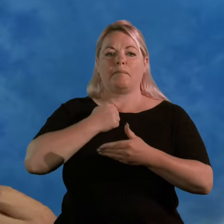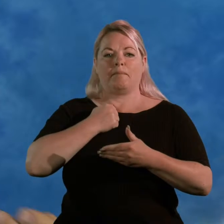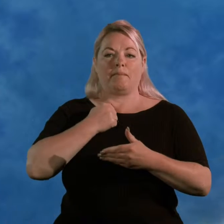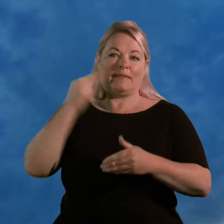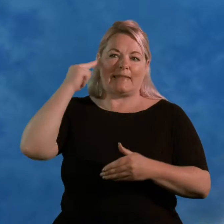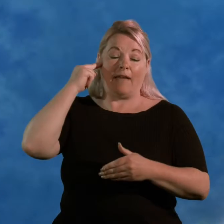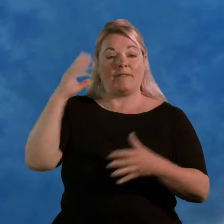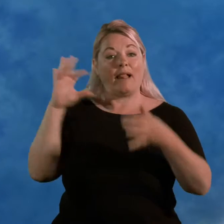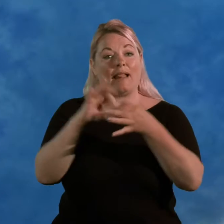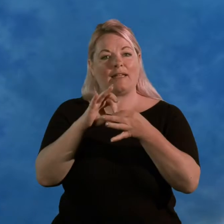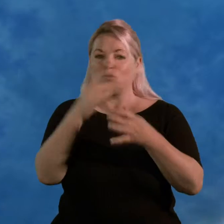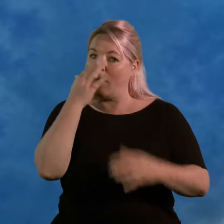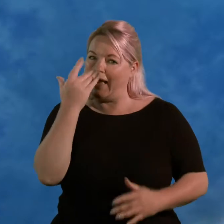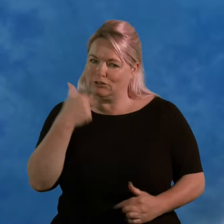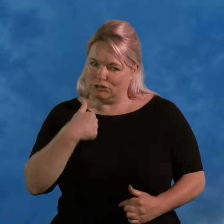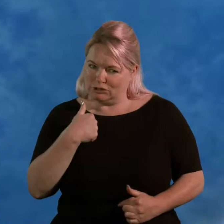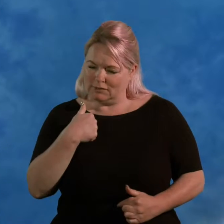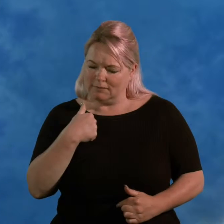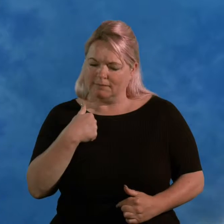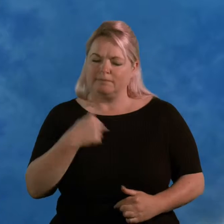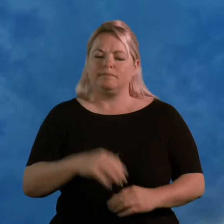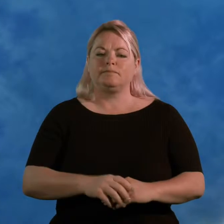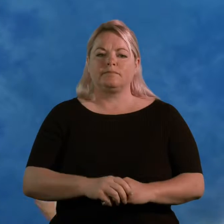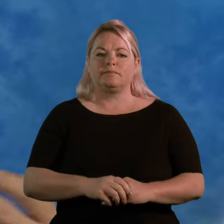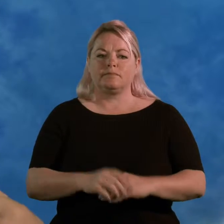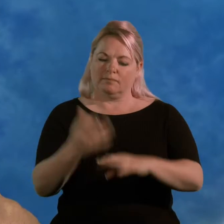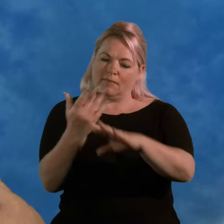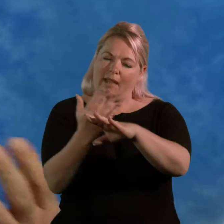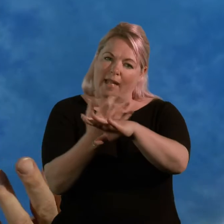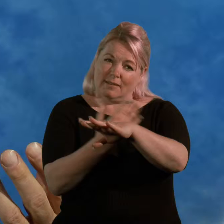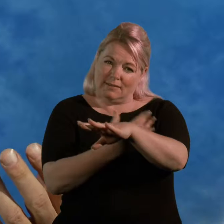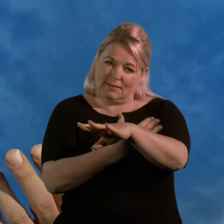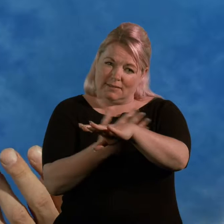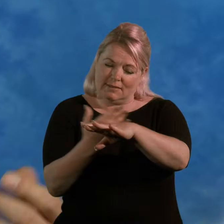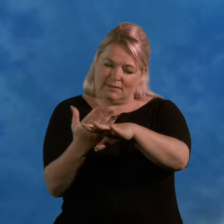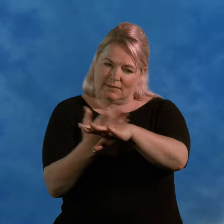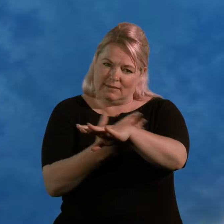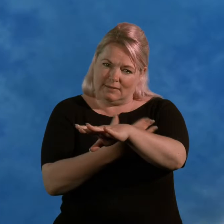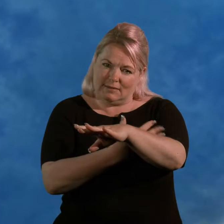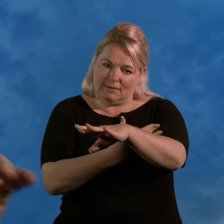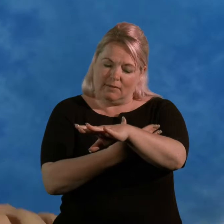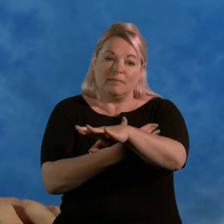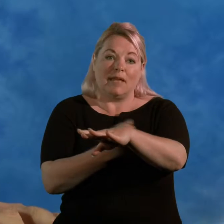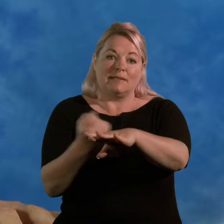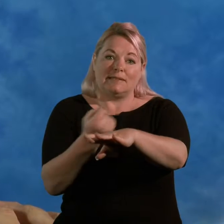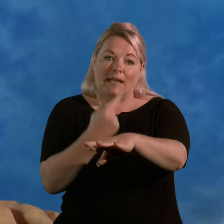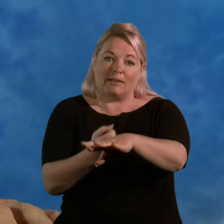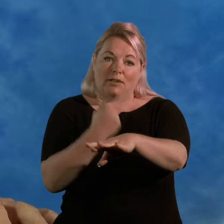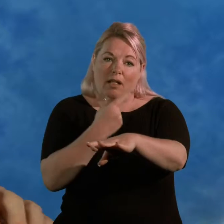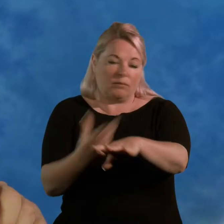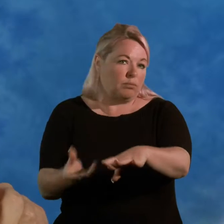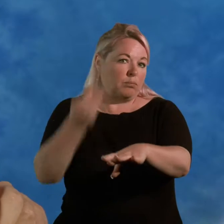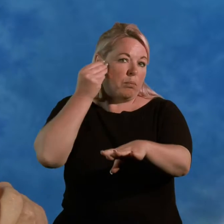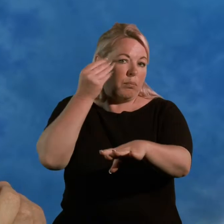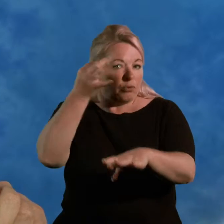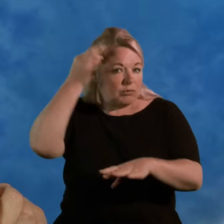kind of age-related hearing loss, the little hair cells that send signals